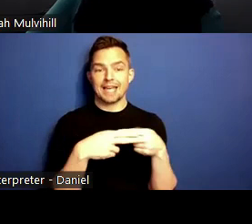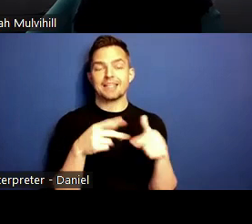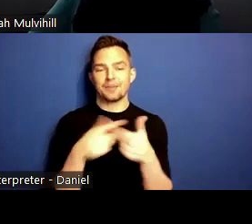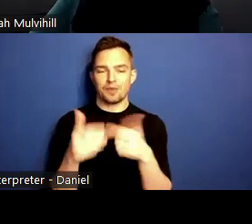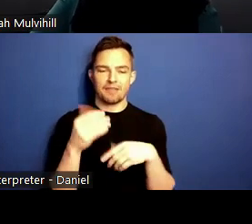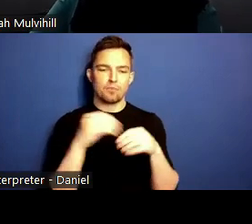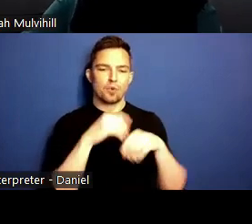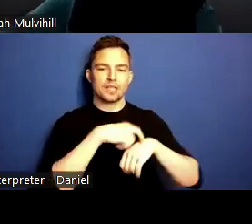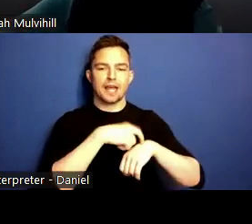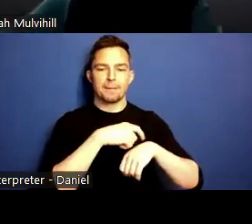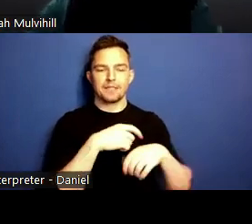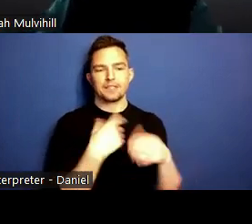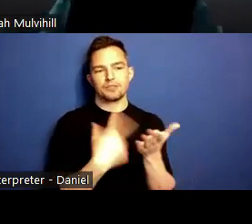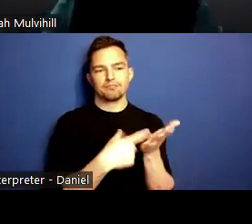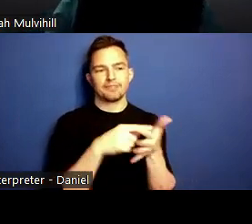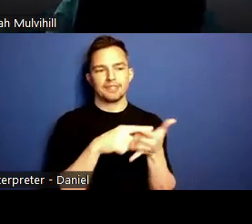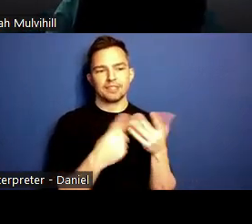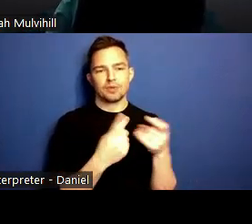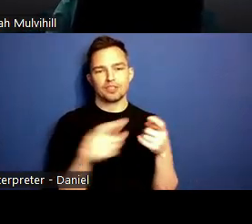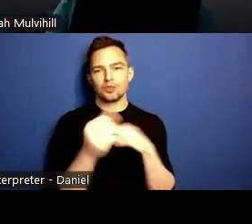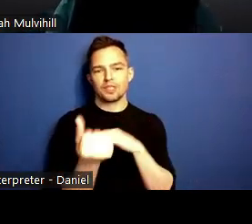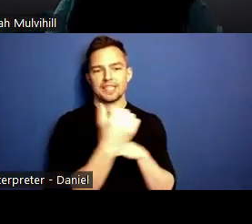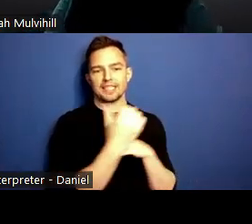these questions that you all sent in.